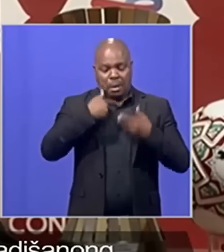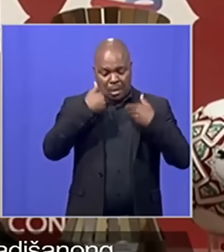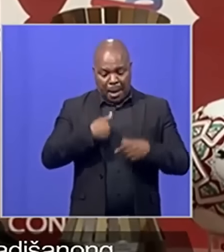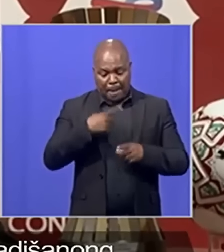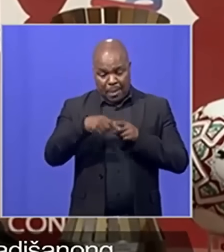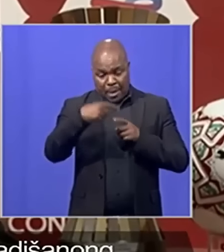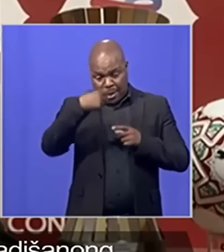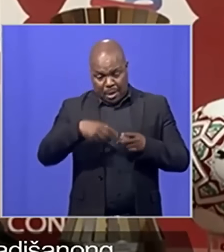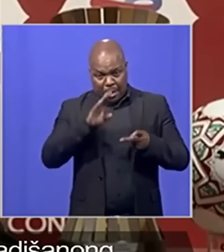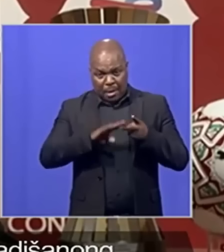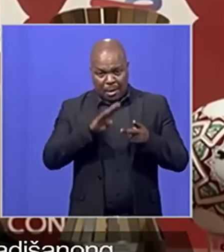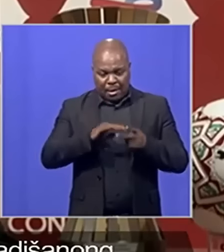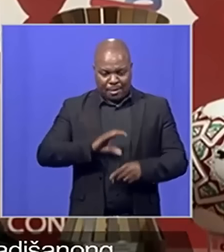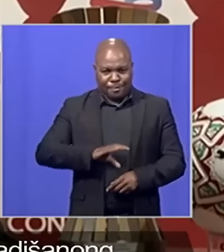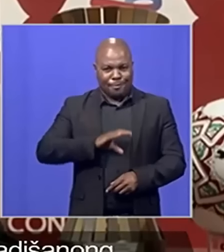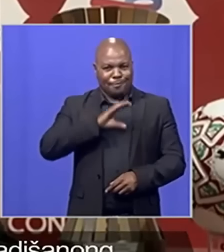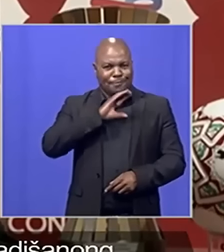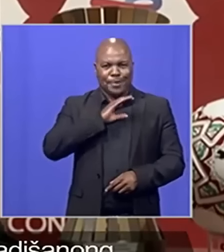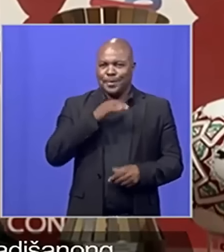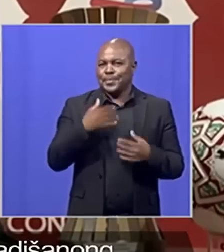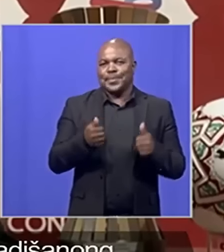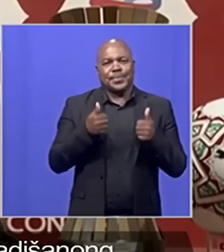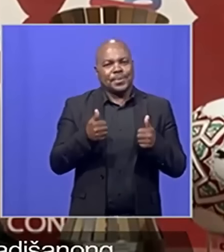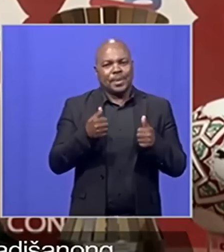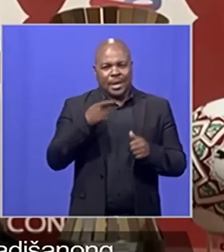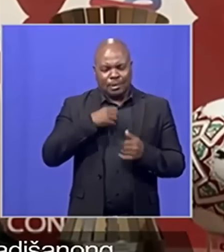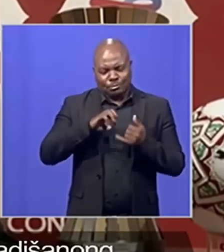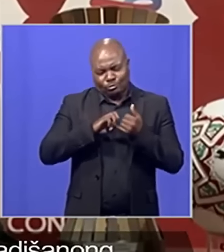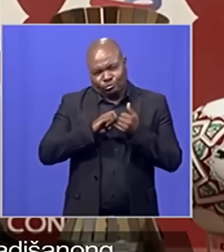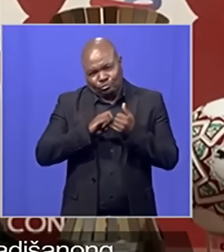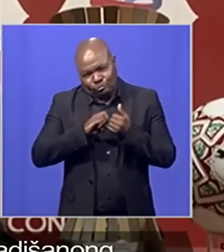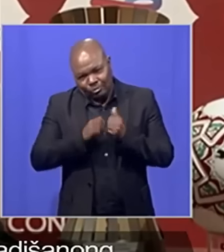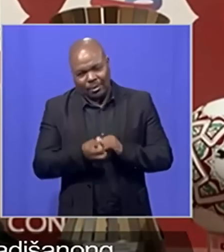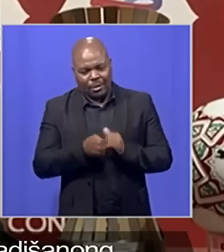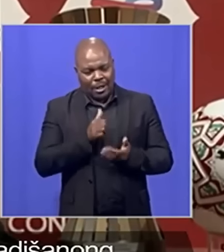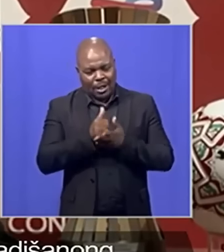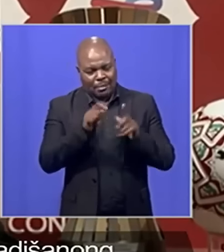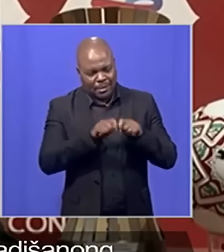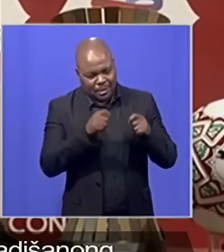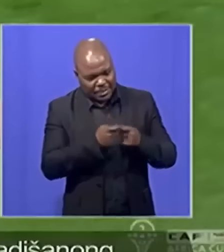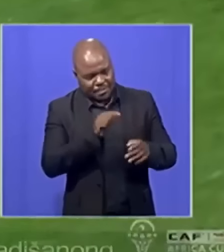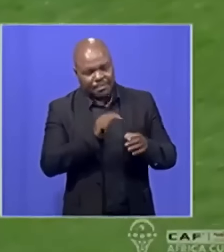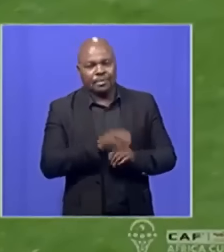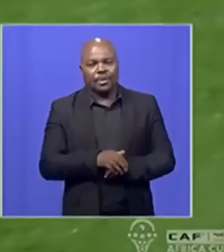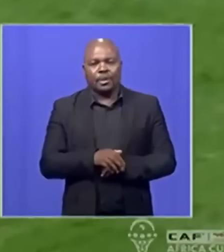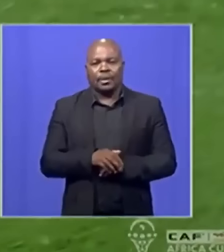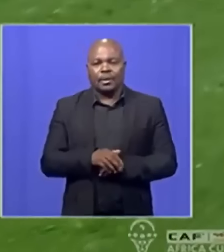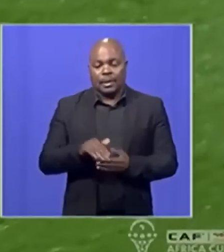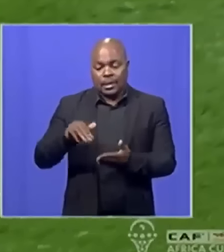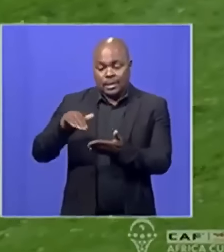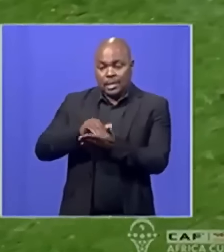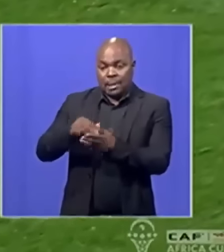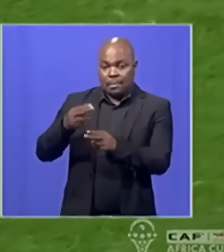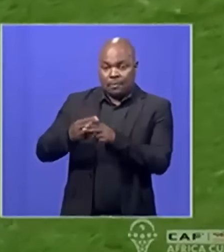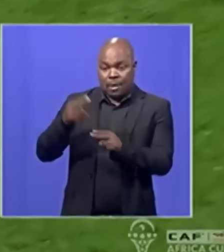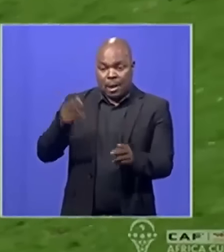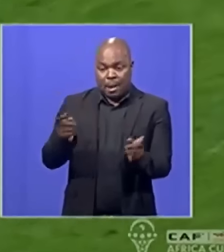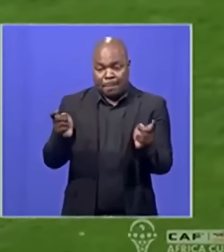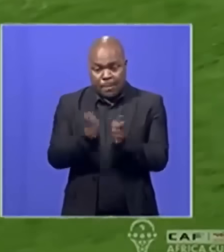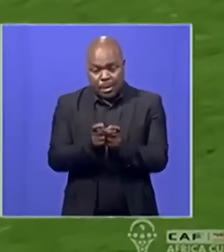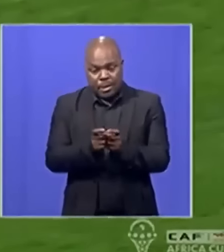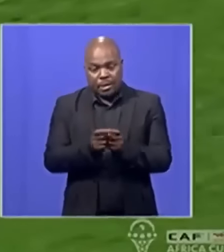And the big confidence is there. So I'm just trying to do my bit for the team and try to help the team. Dipapadi tša se ka makgaolakgang di